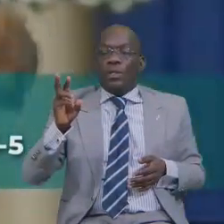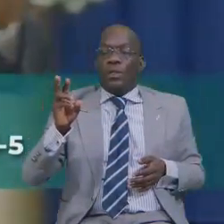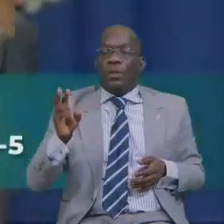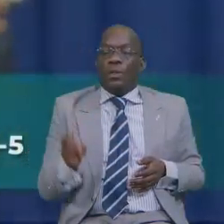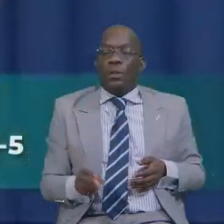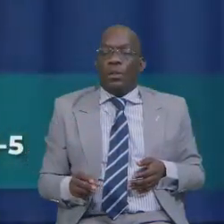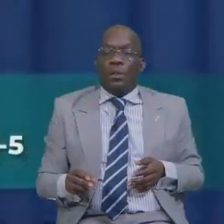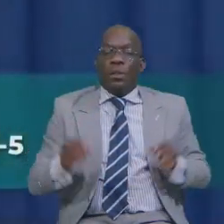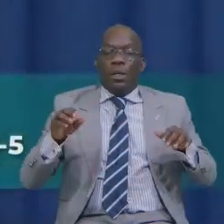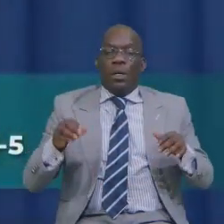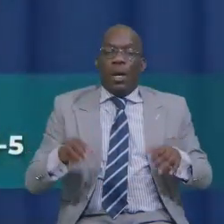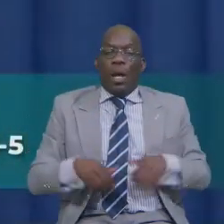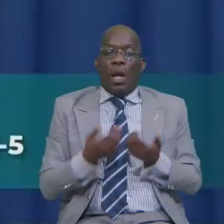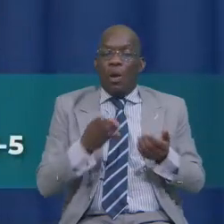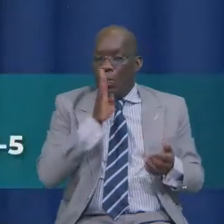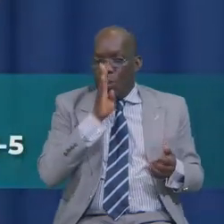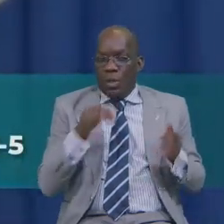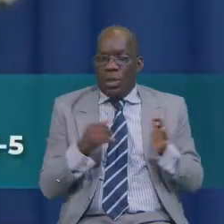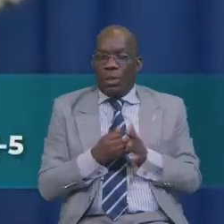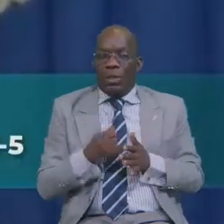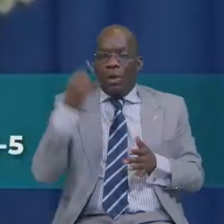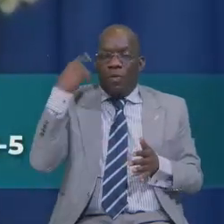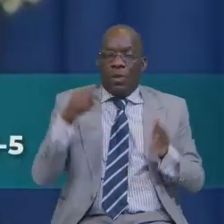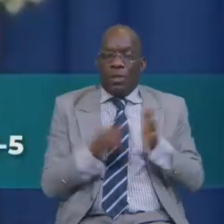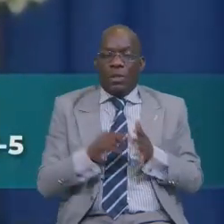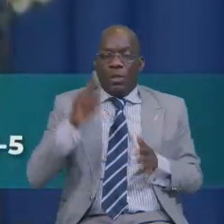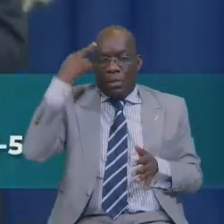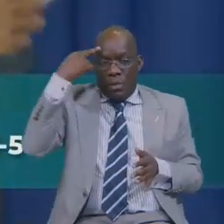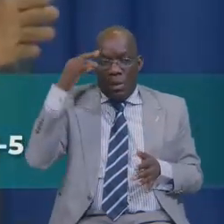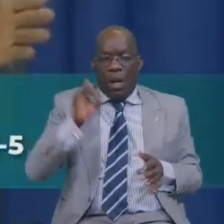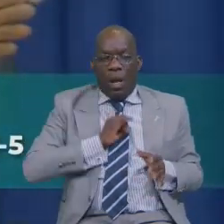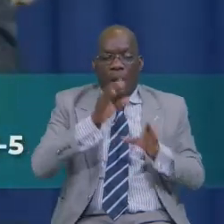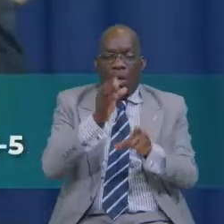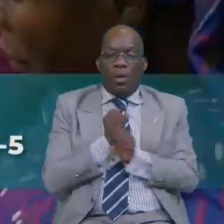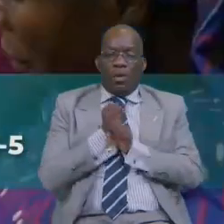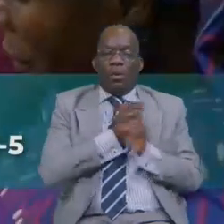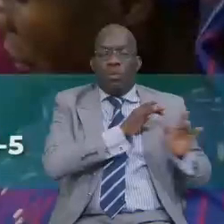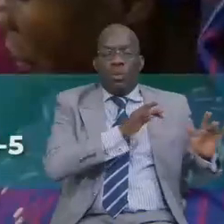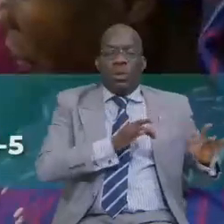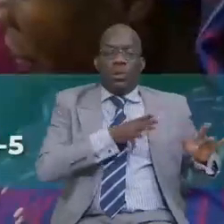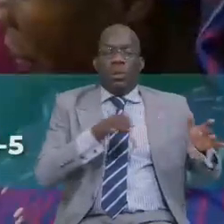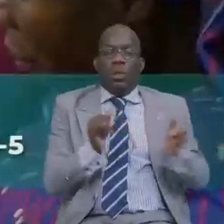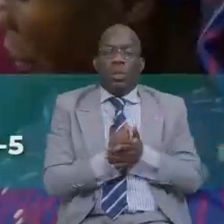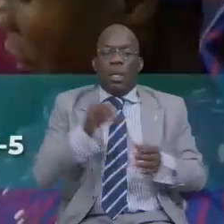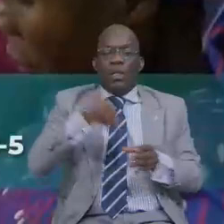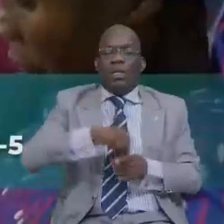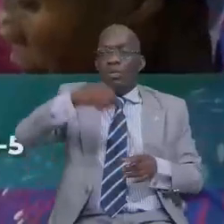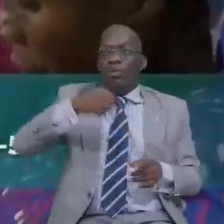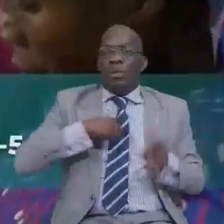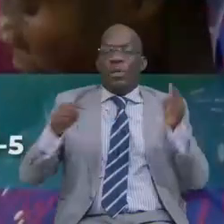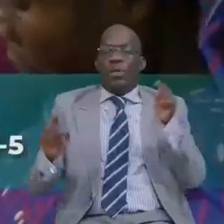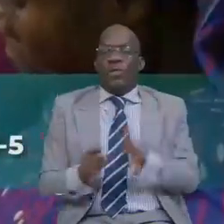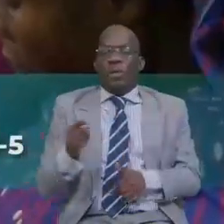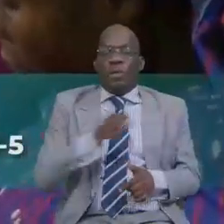how be it for this cause I obtained mercy, that in me first